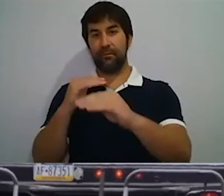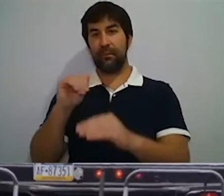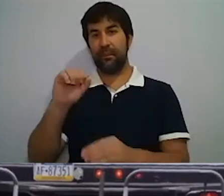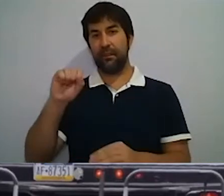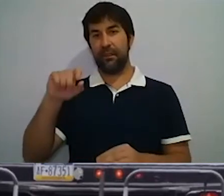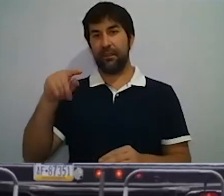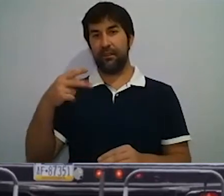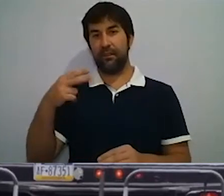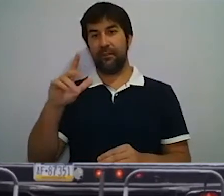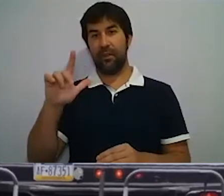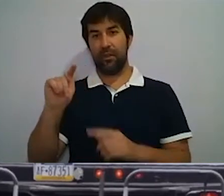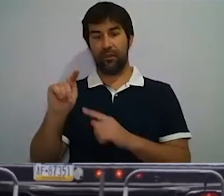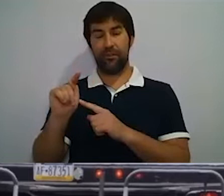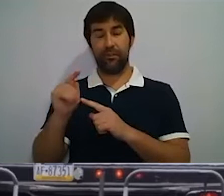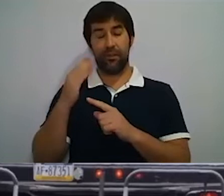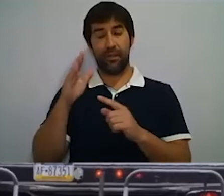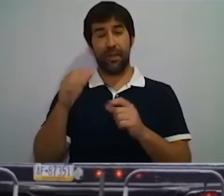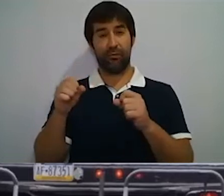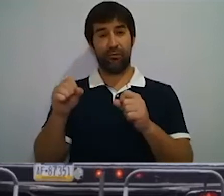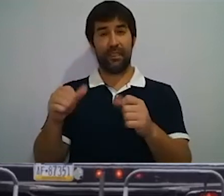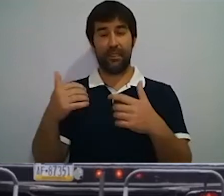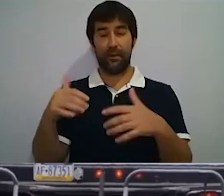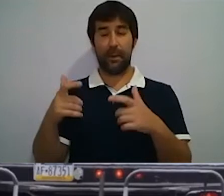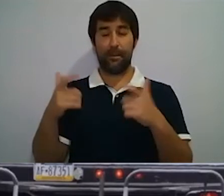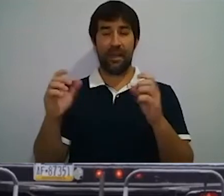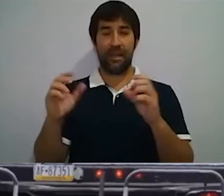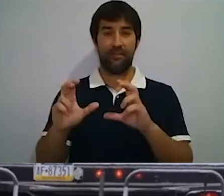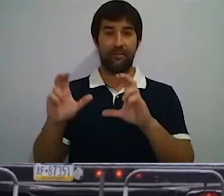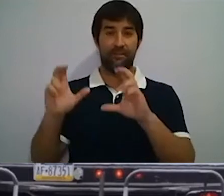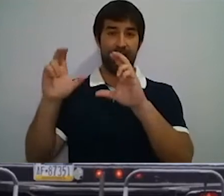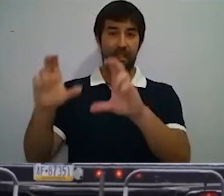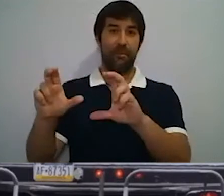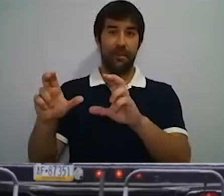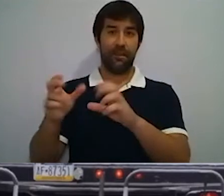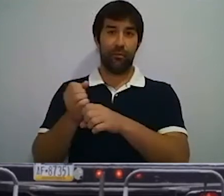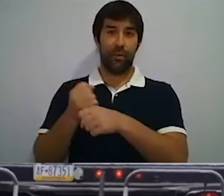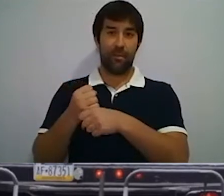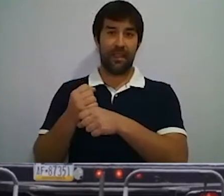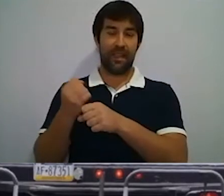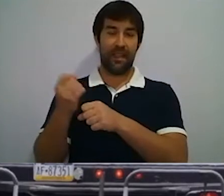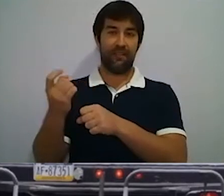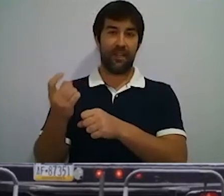reading, you'll see that there's a number of different project areas that